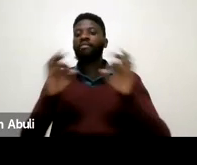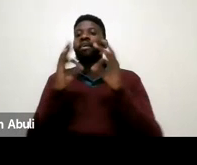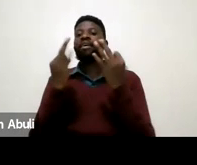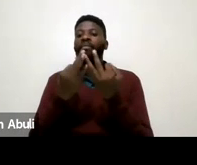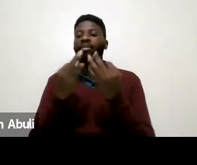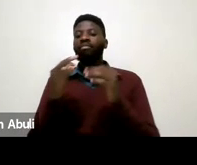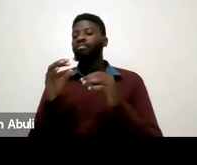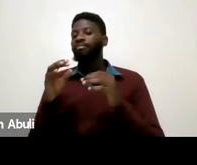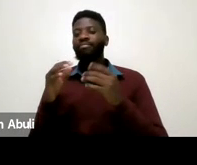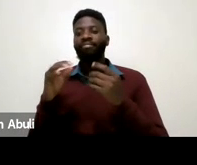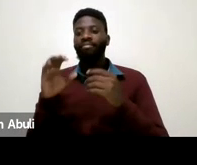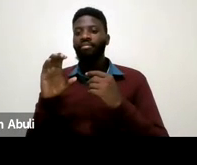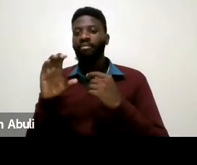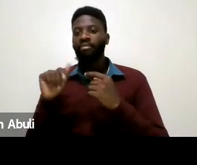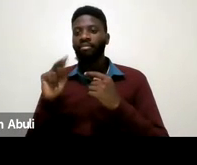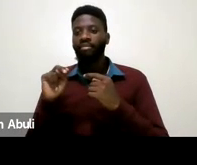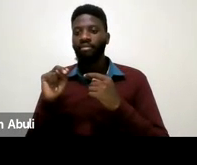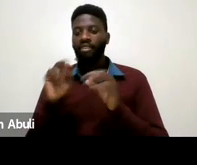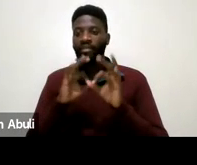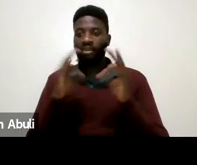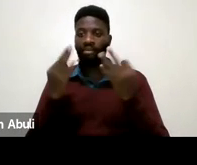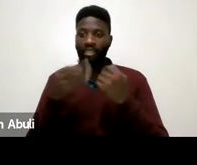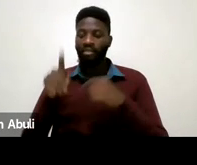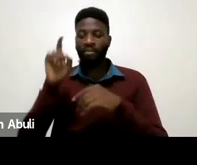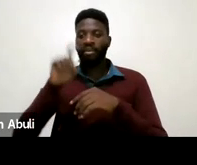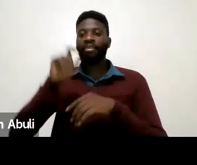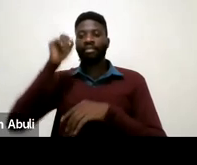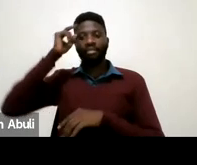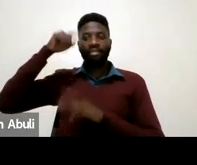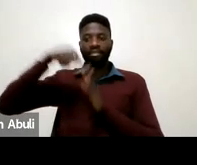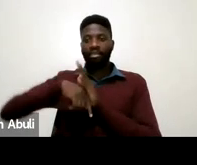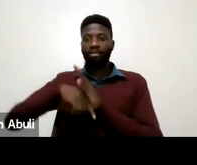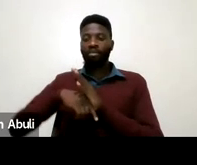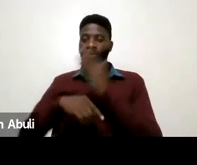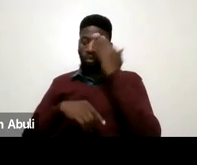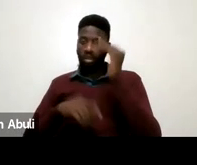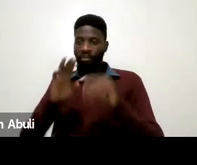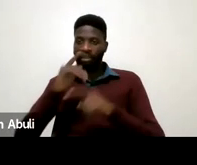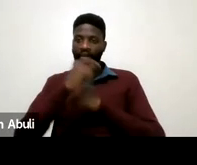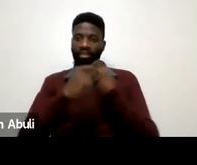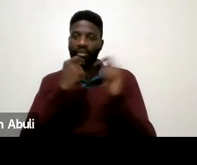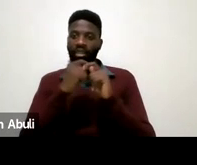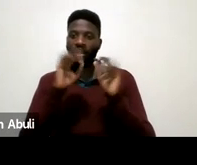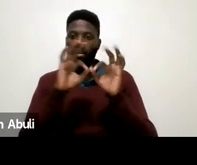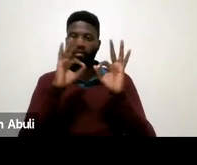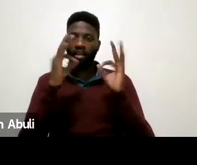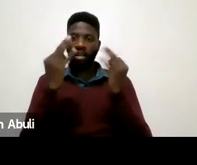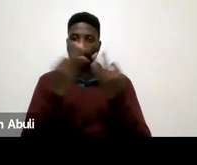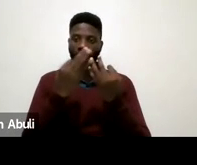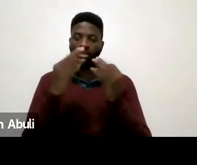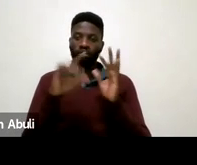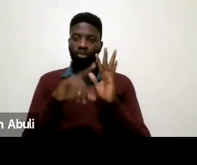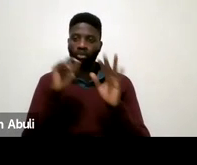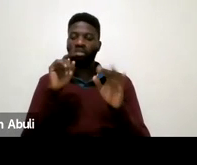figure out, because the type of family you choose will require that you also decide the resources that go with it.